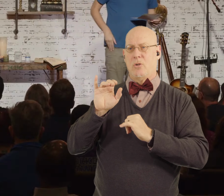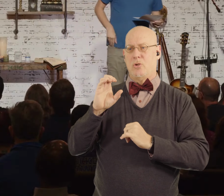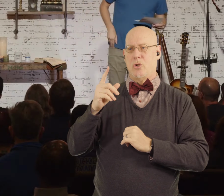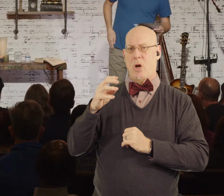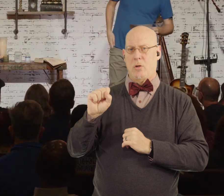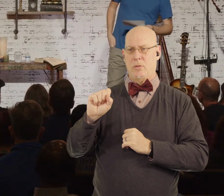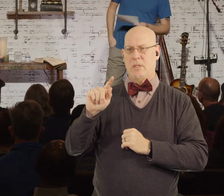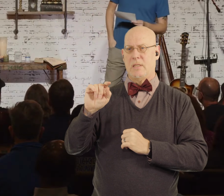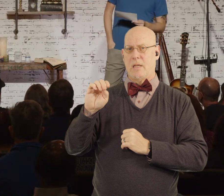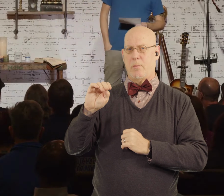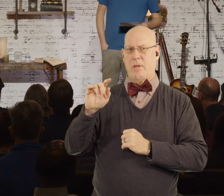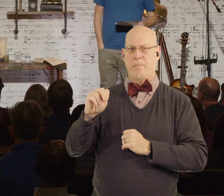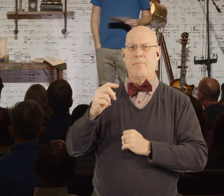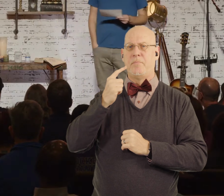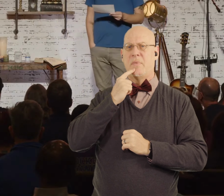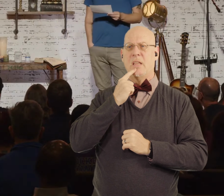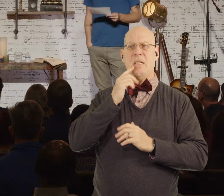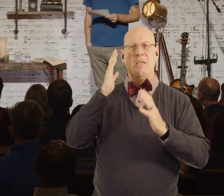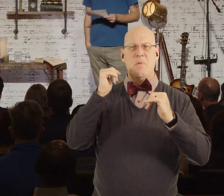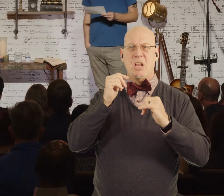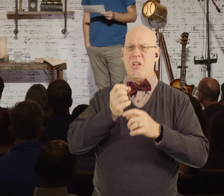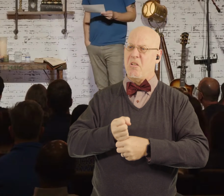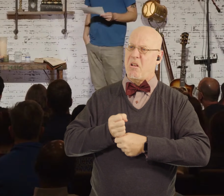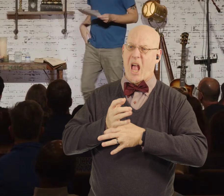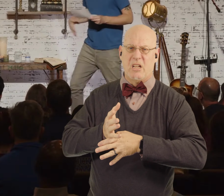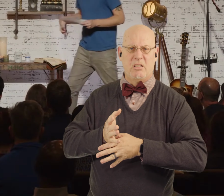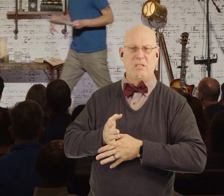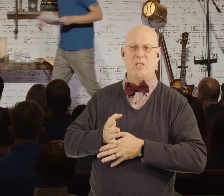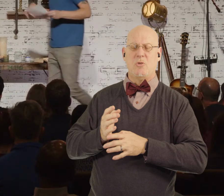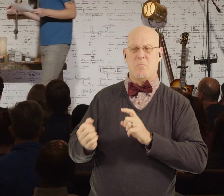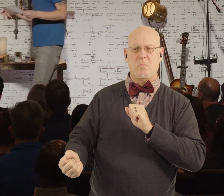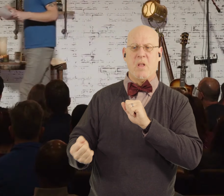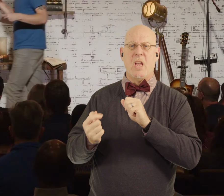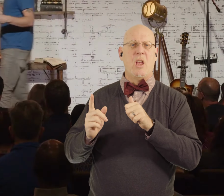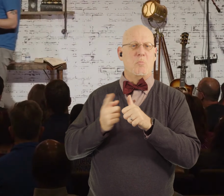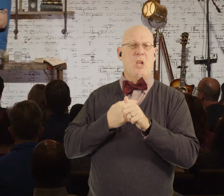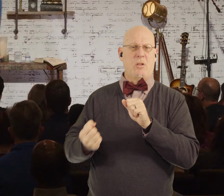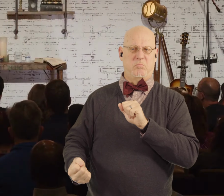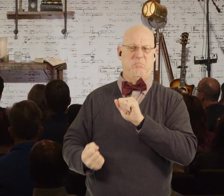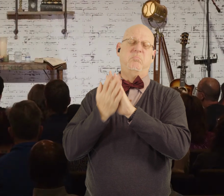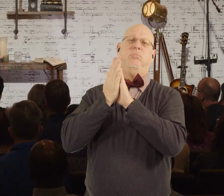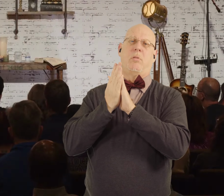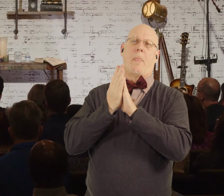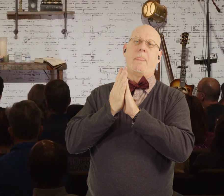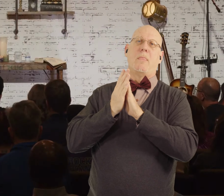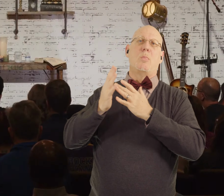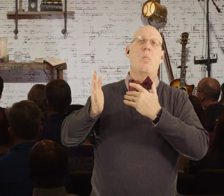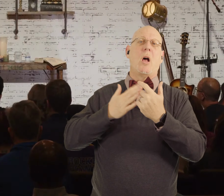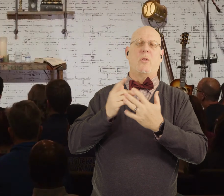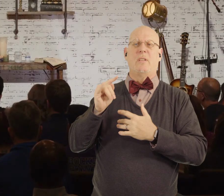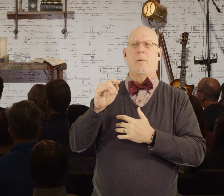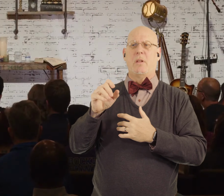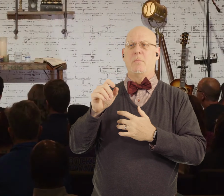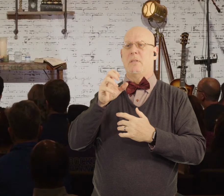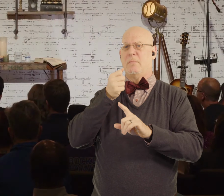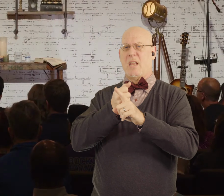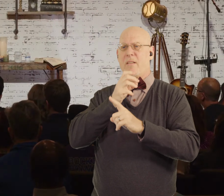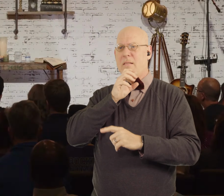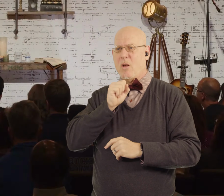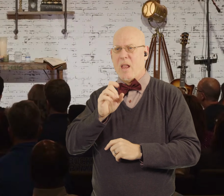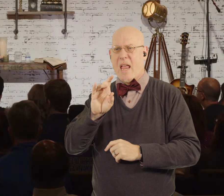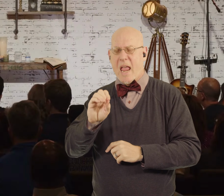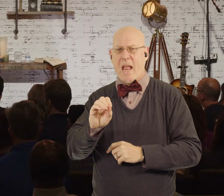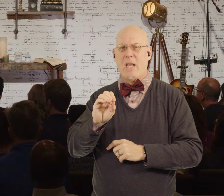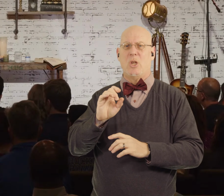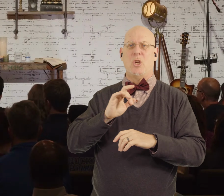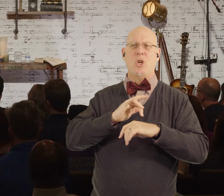it, interviewed Charles Templeton. And he said he was expecting hostility, and that's what he was met with initially. But even though